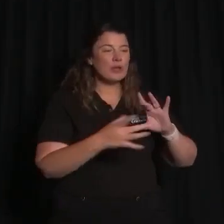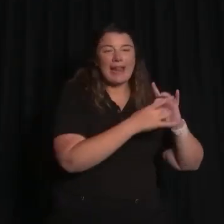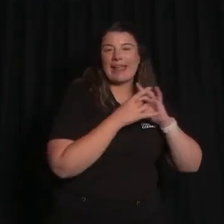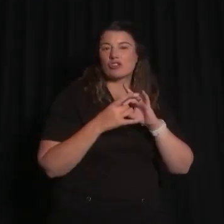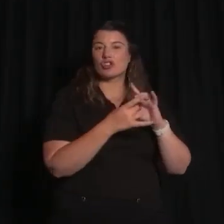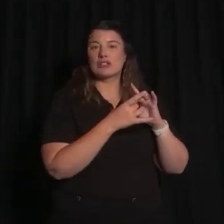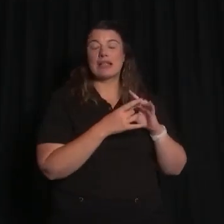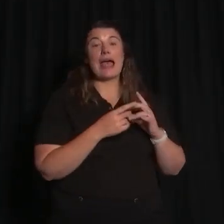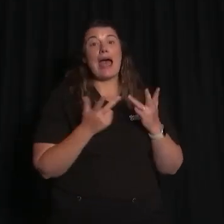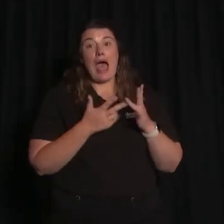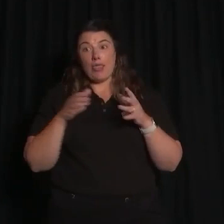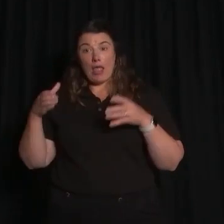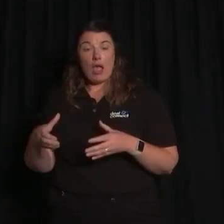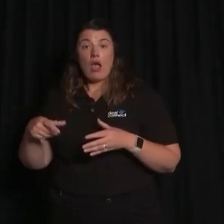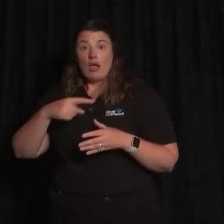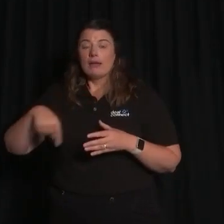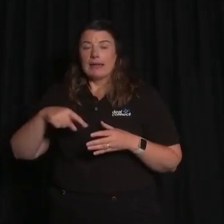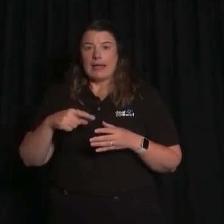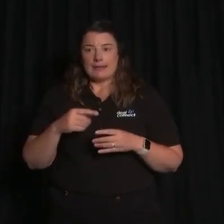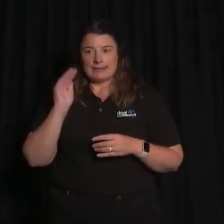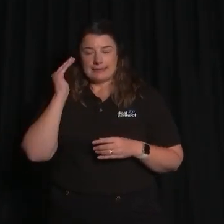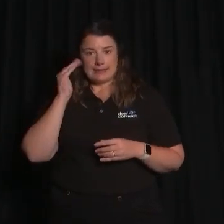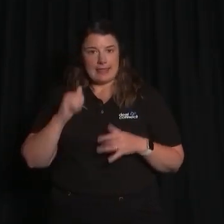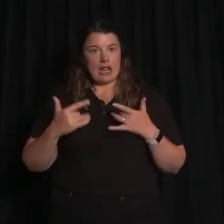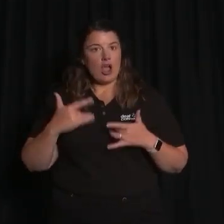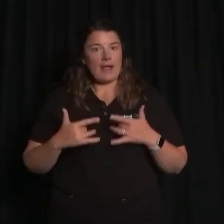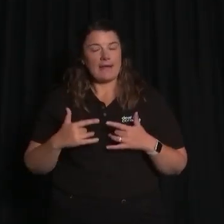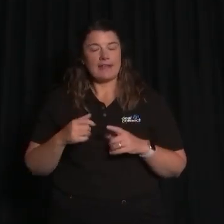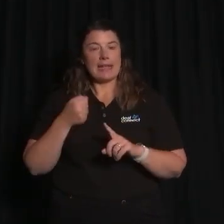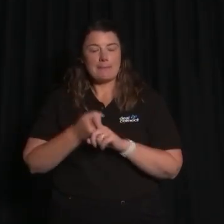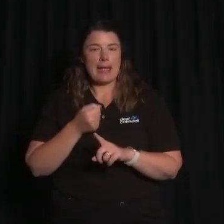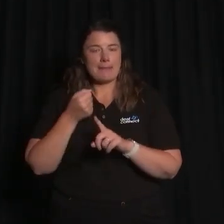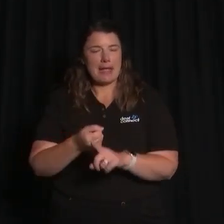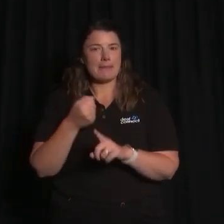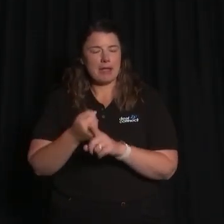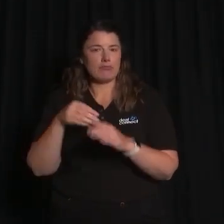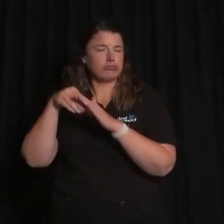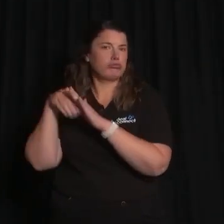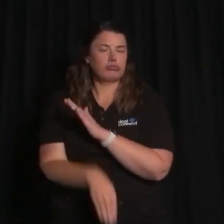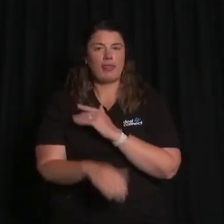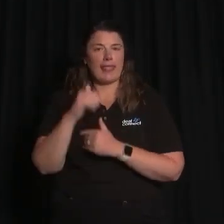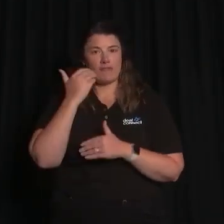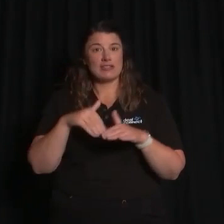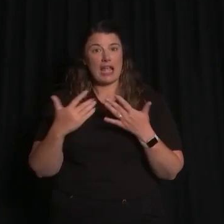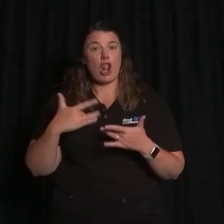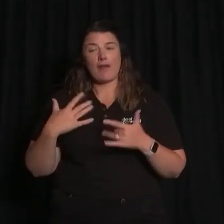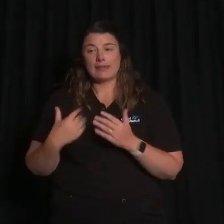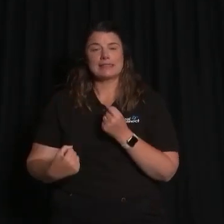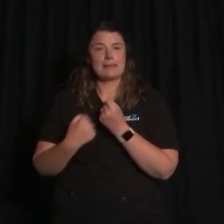but there are also many people who are having a hard time where it's having an impact on their everyday lives and where support is